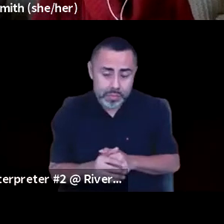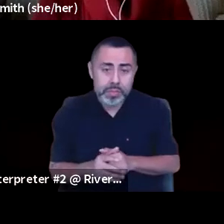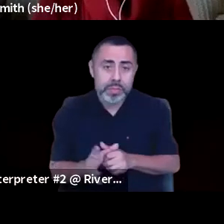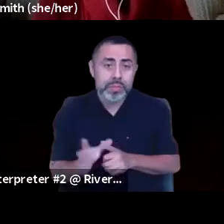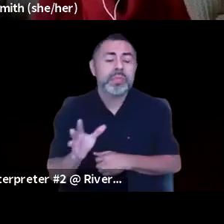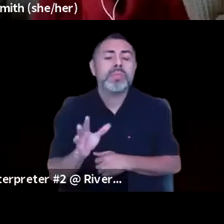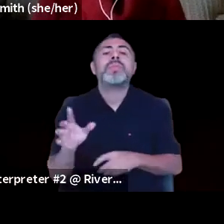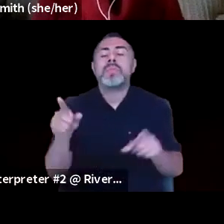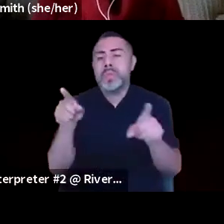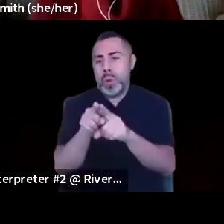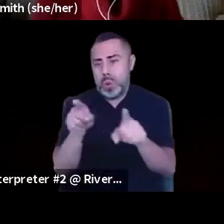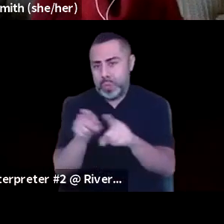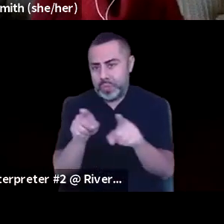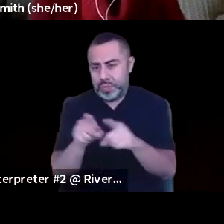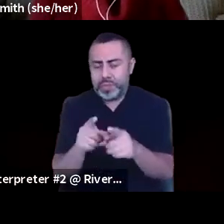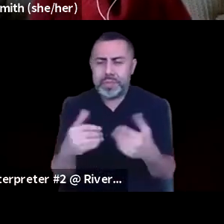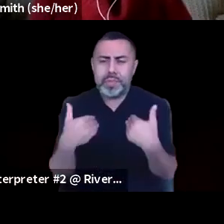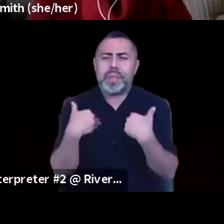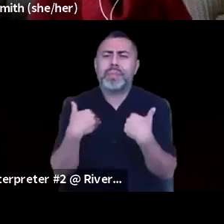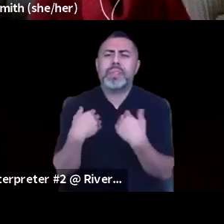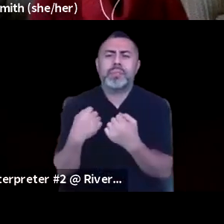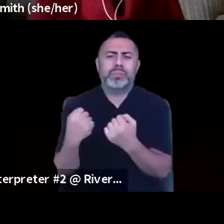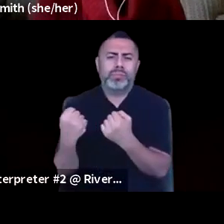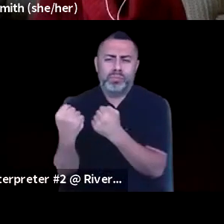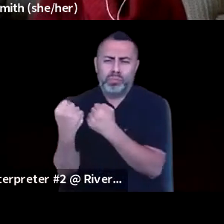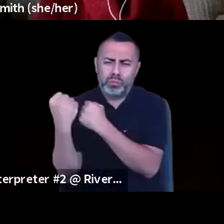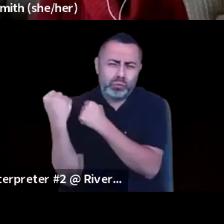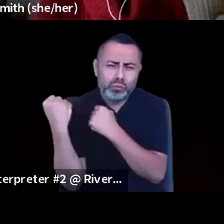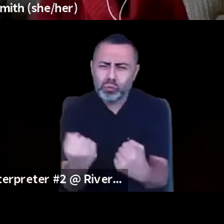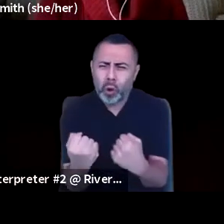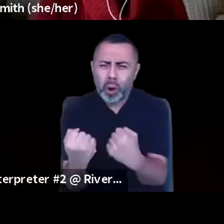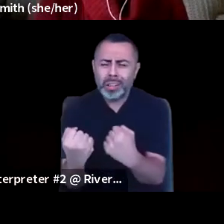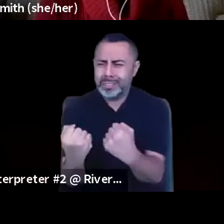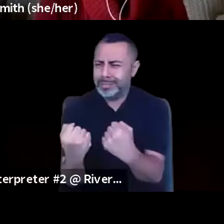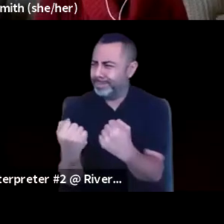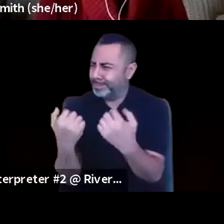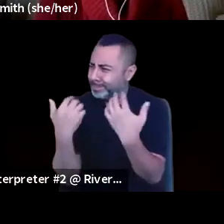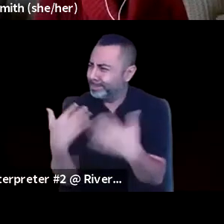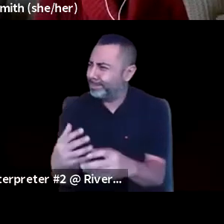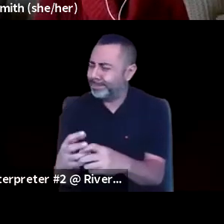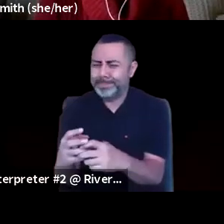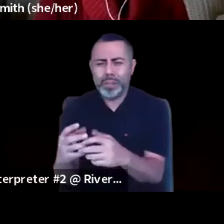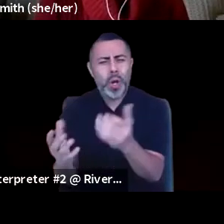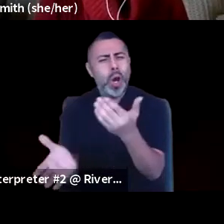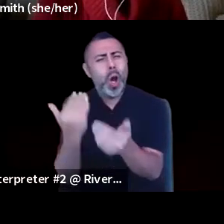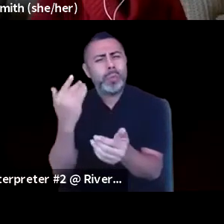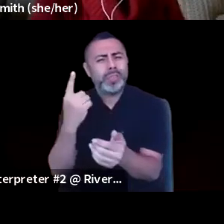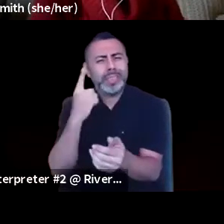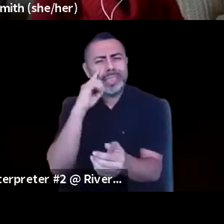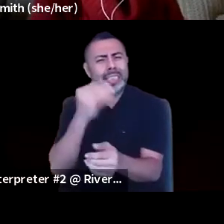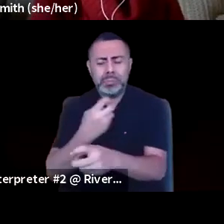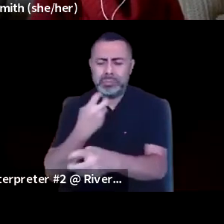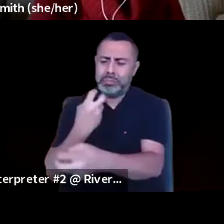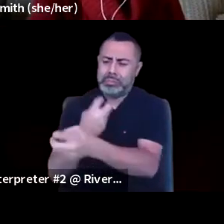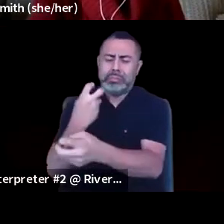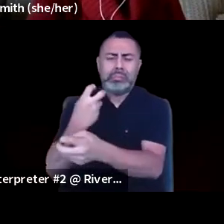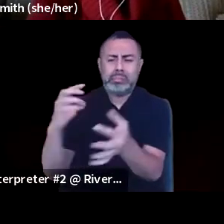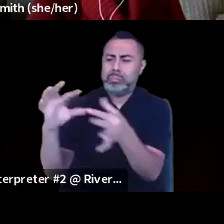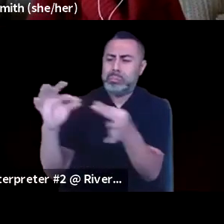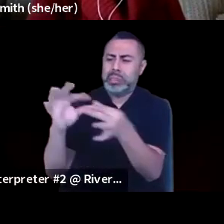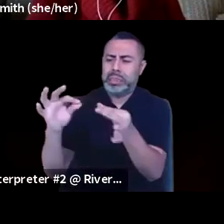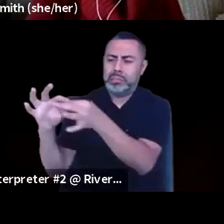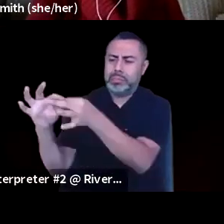is, excuse me, such strong and toxic messaging in this country around money. I think there's a huge imbalance of power. Power for